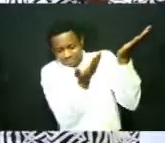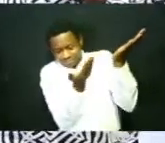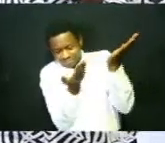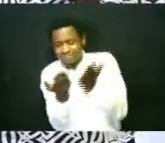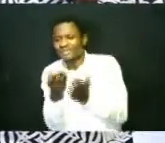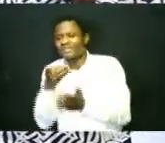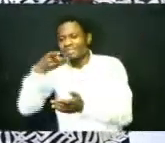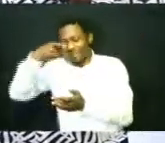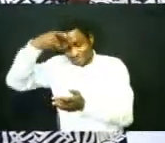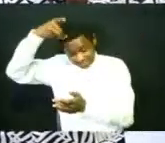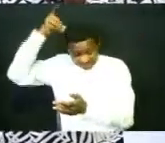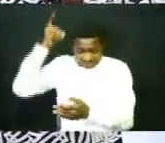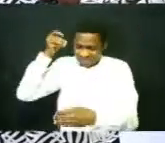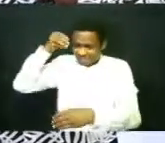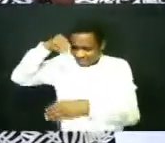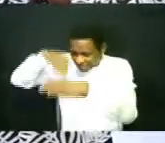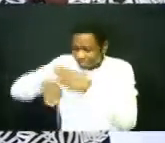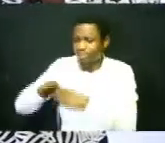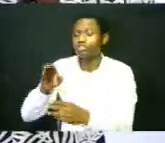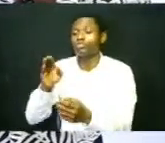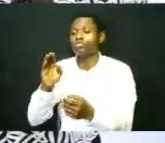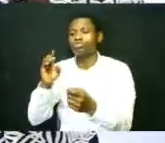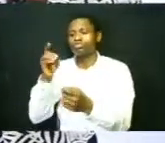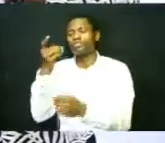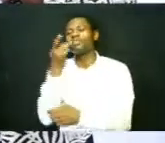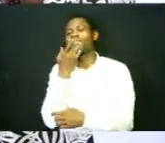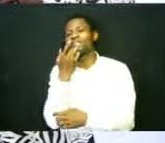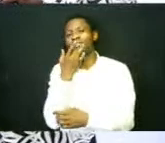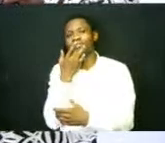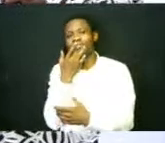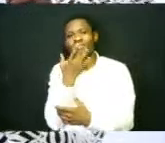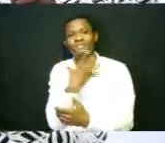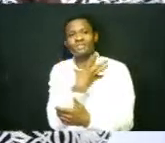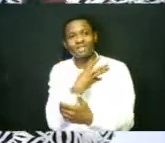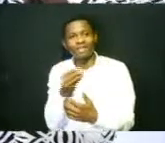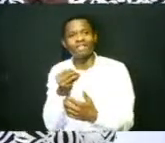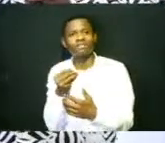tender love with the prince of the Enochs. So